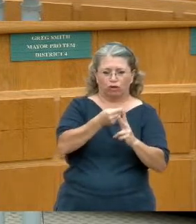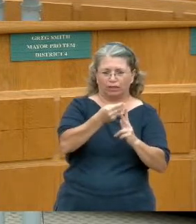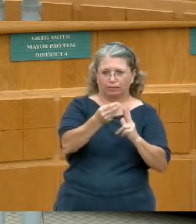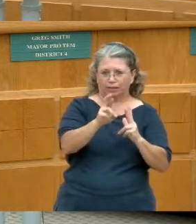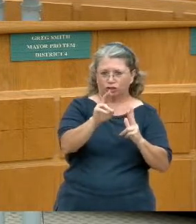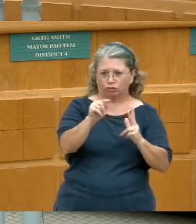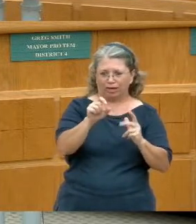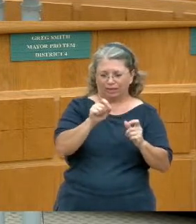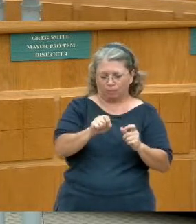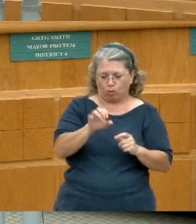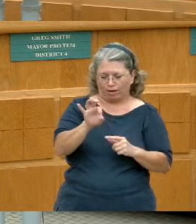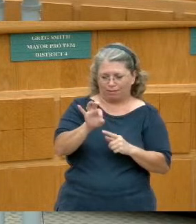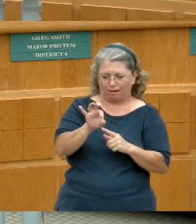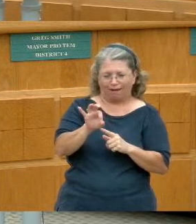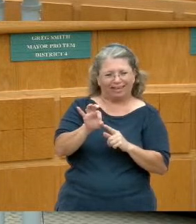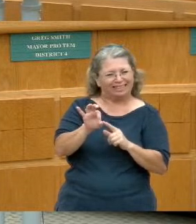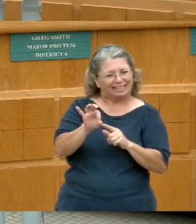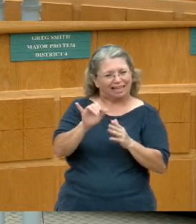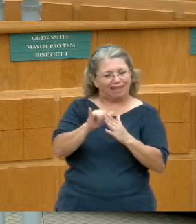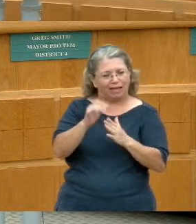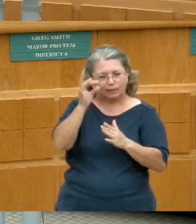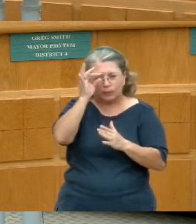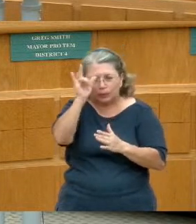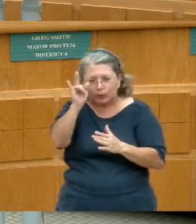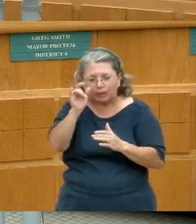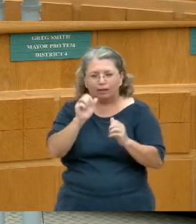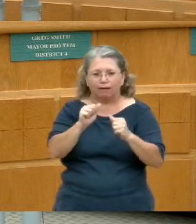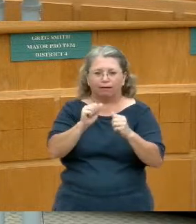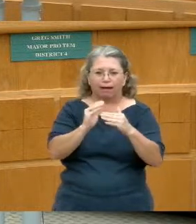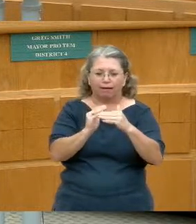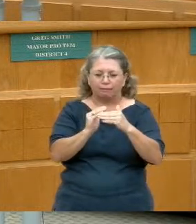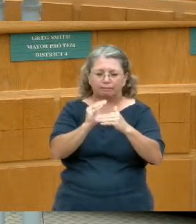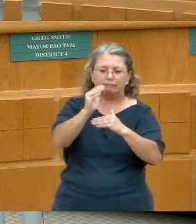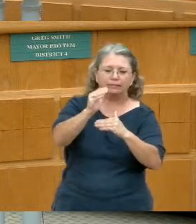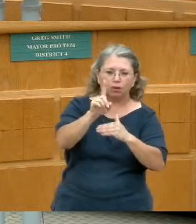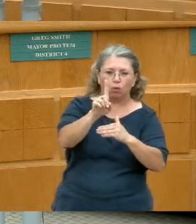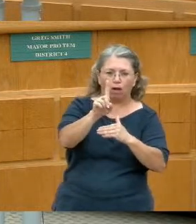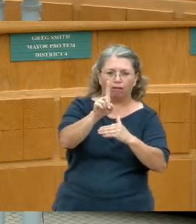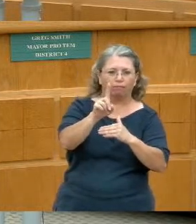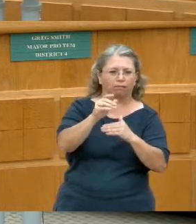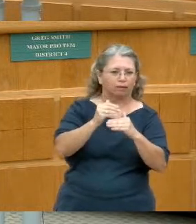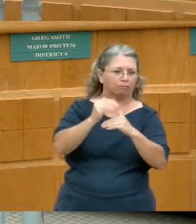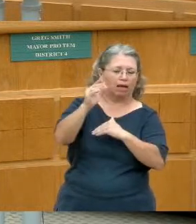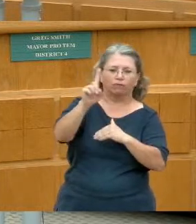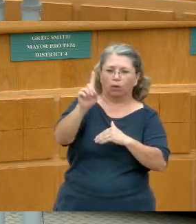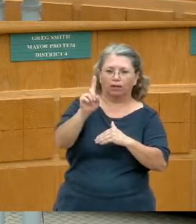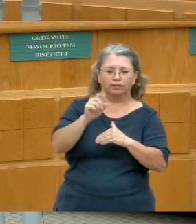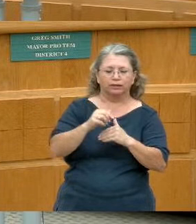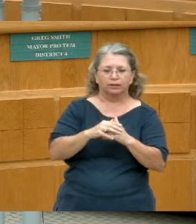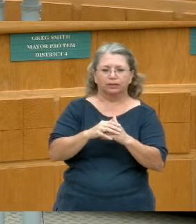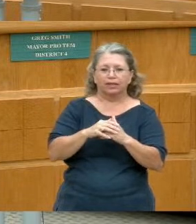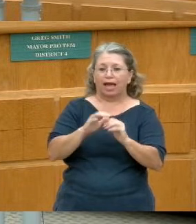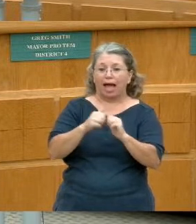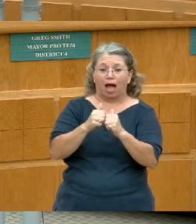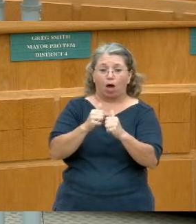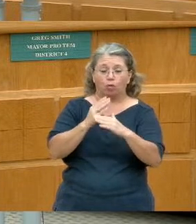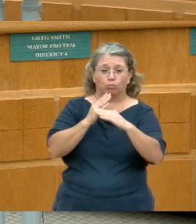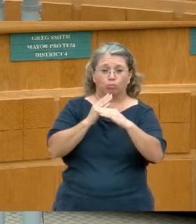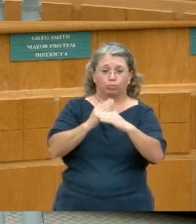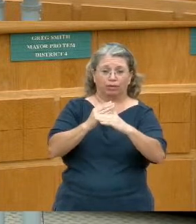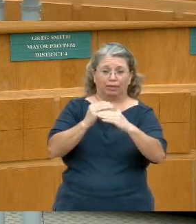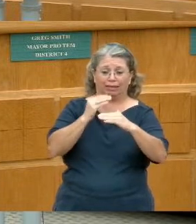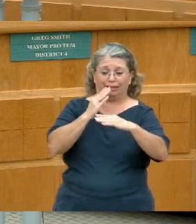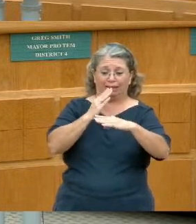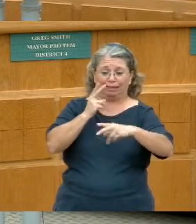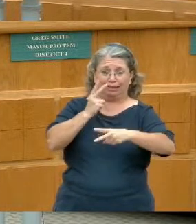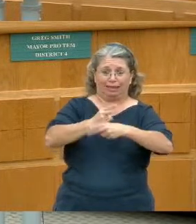change to going above 1. The way that we stop it from going above 1, we continue wearing face masks. We continue to stay 6 feet